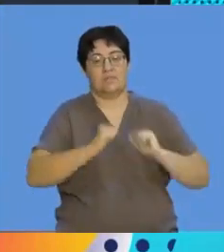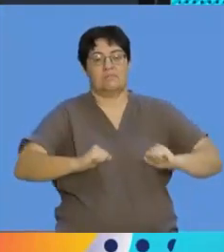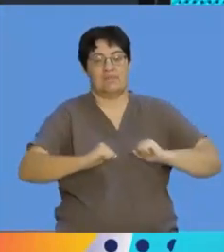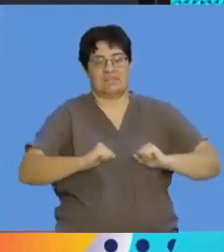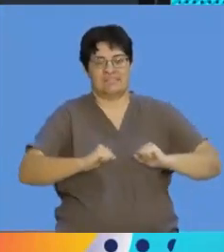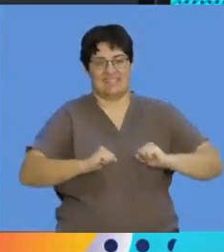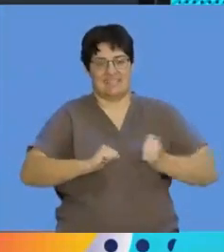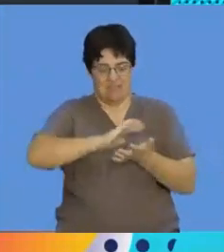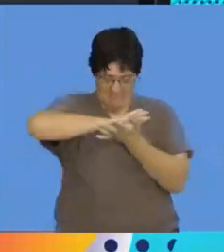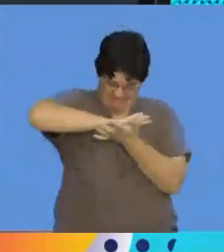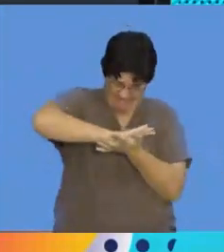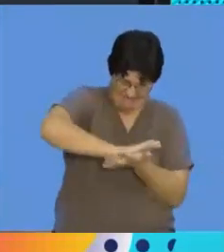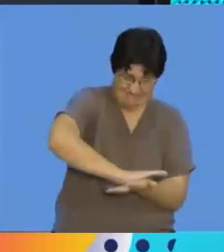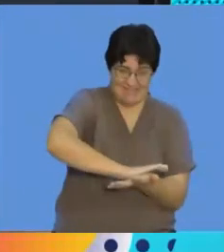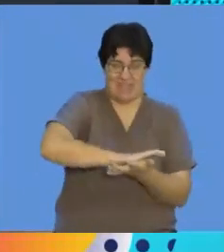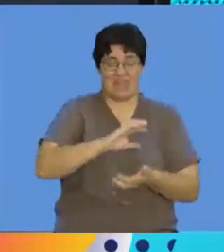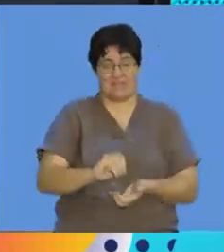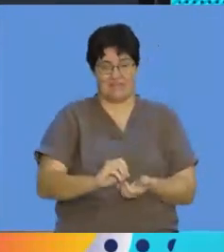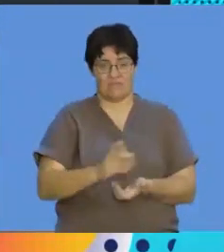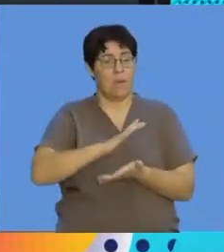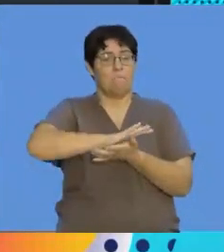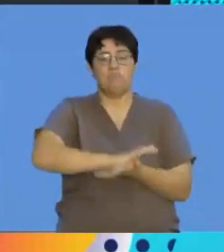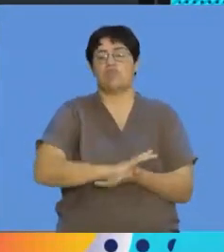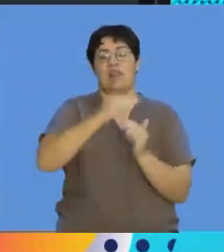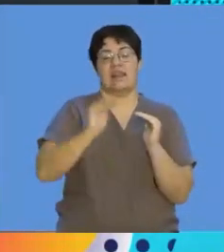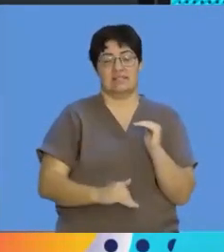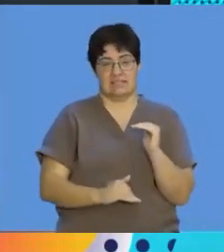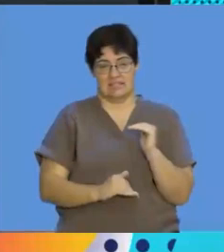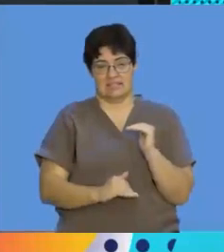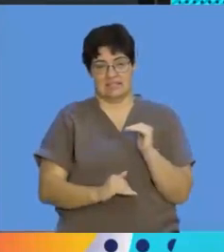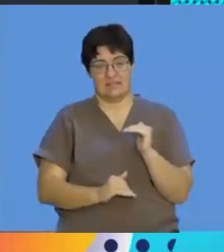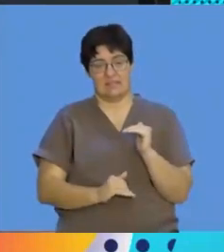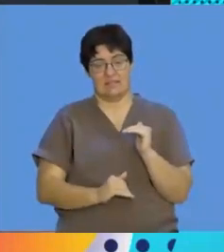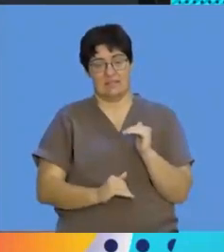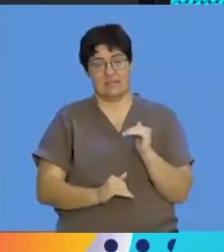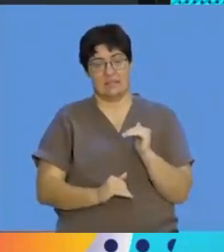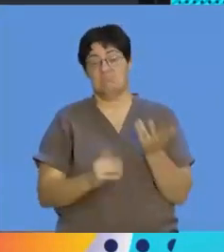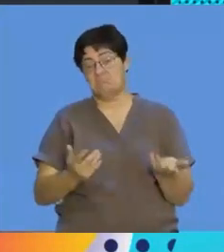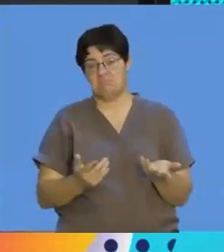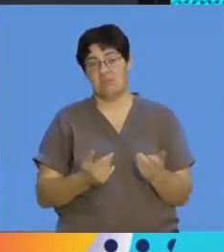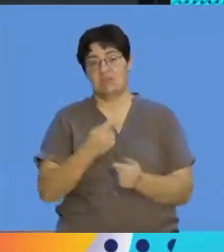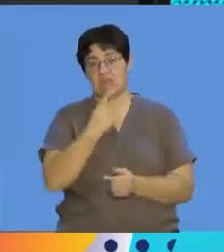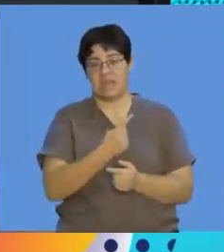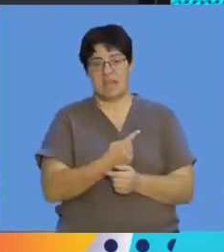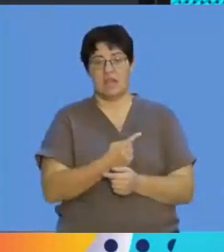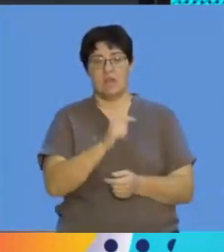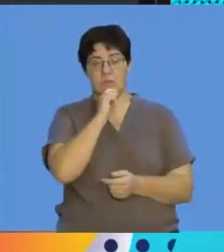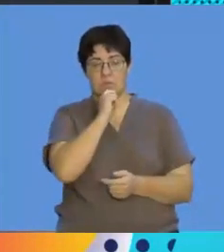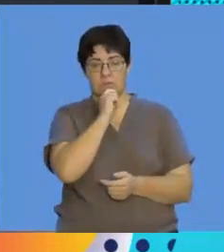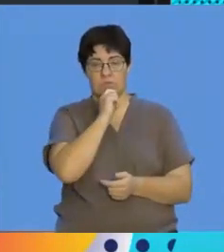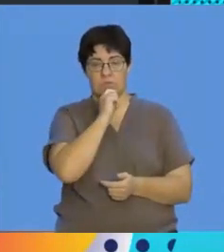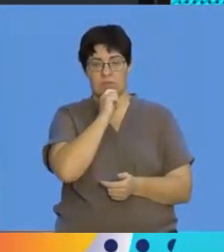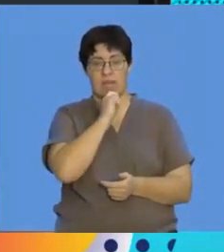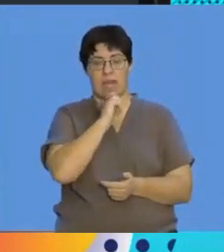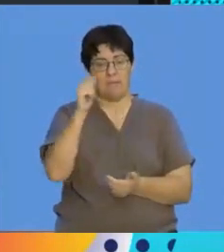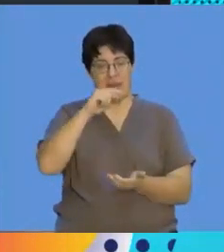which we exert this force, meaning the pressure will be less, because we are saying that if, say, for argument's sake, we use the tip,